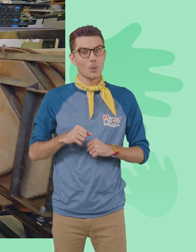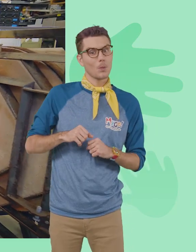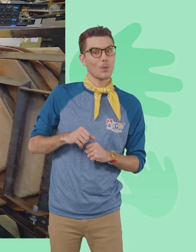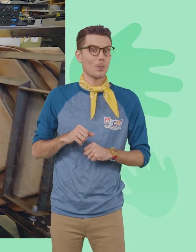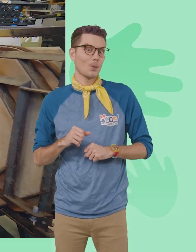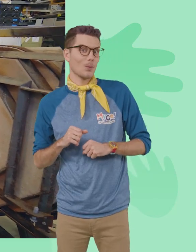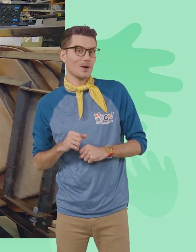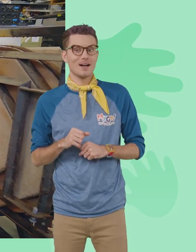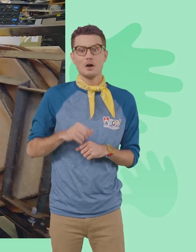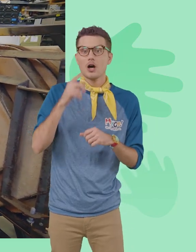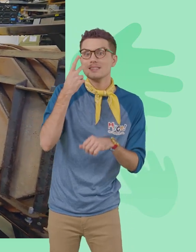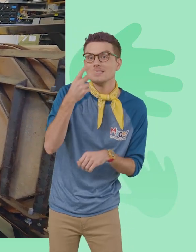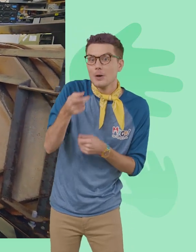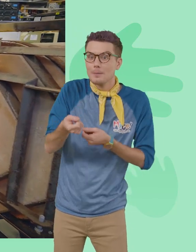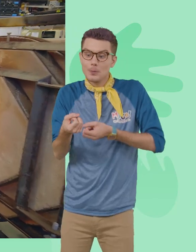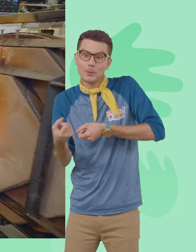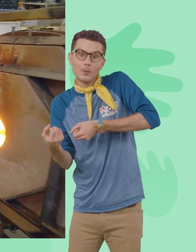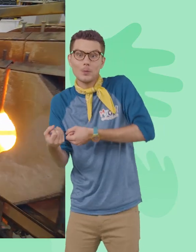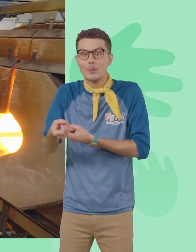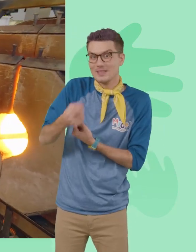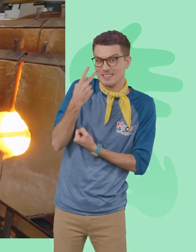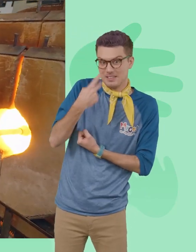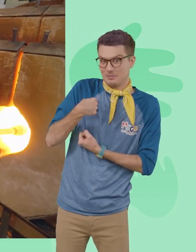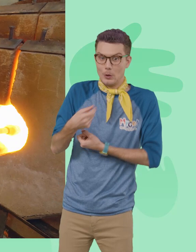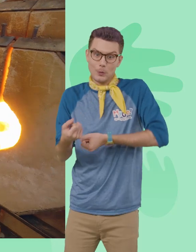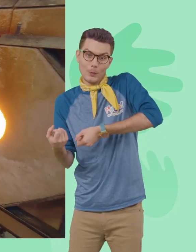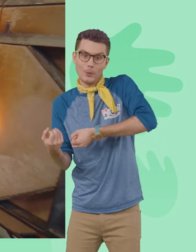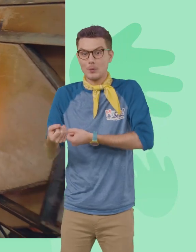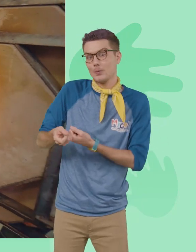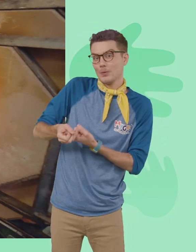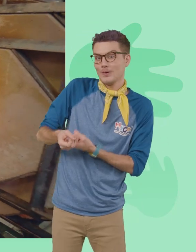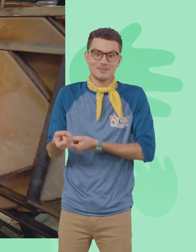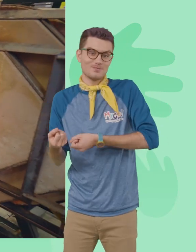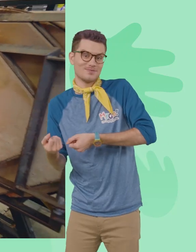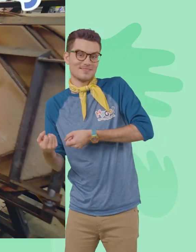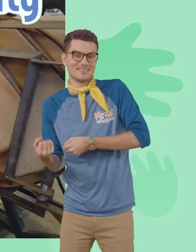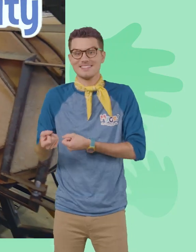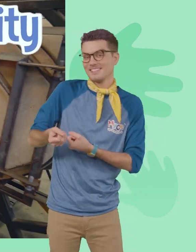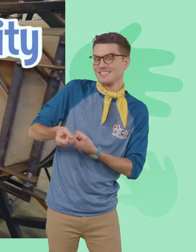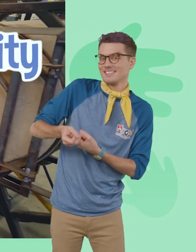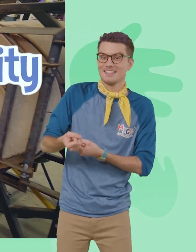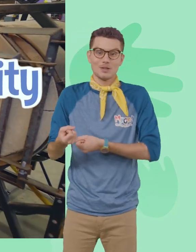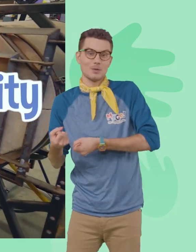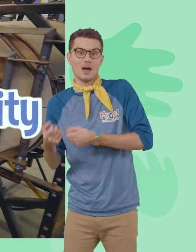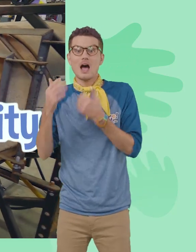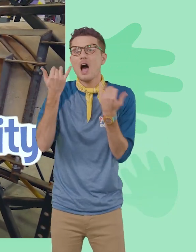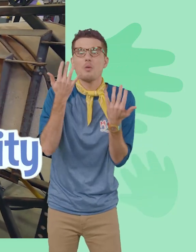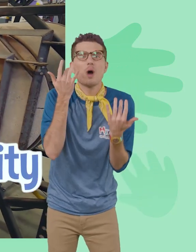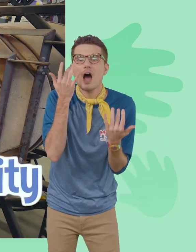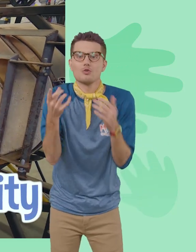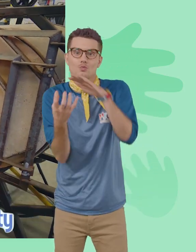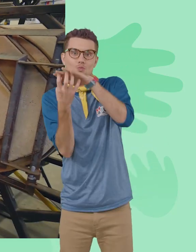You see how I'm spinning it? Yeah. Because gravity pulls the glass down.